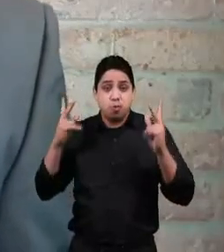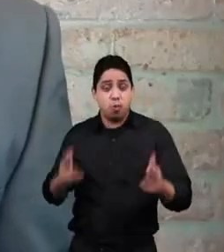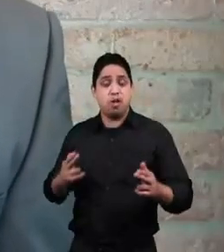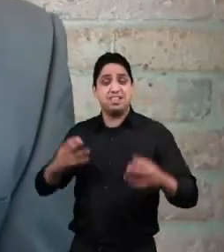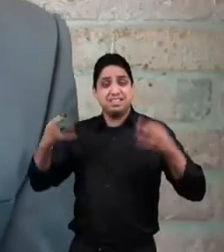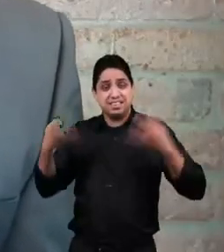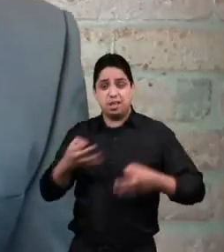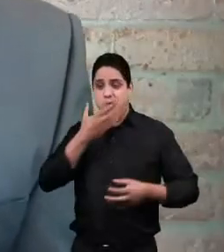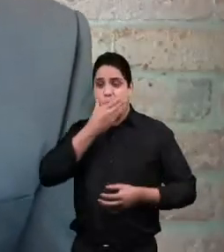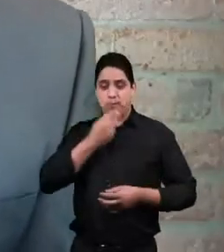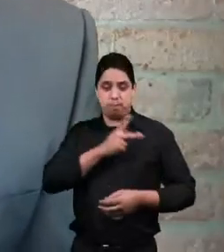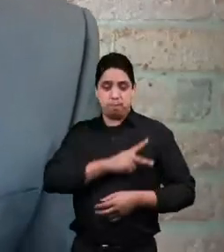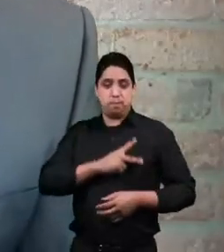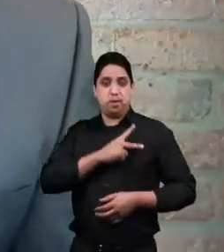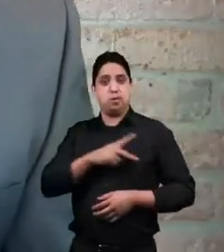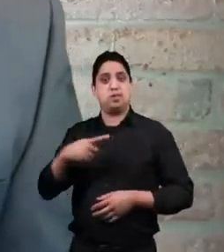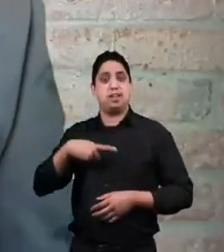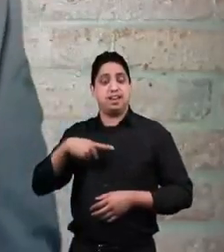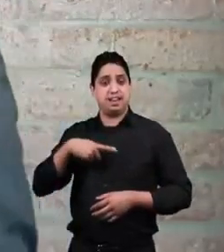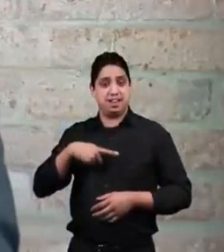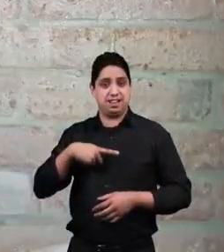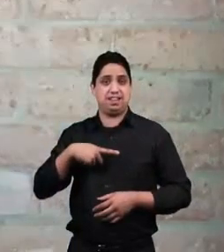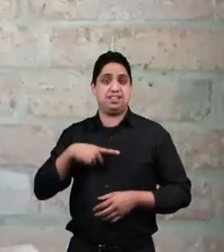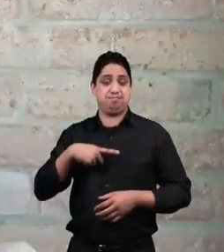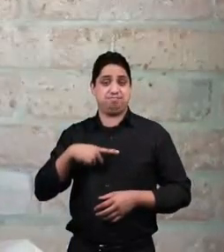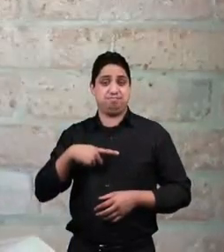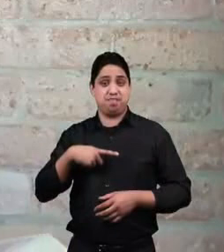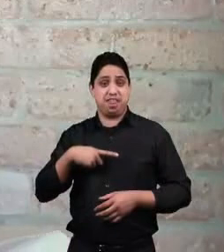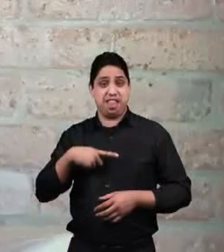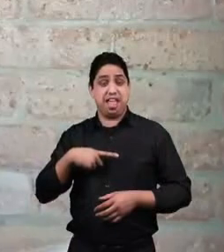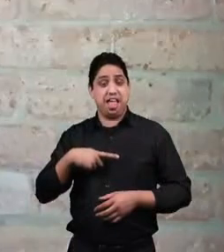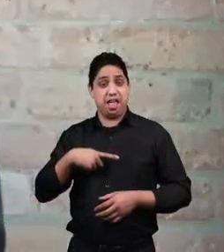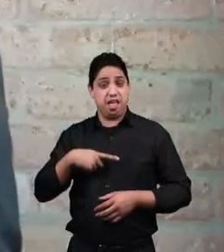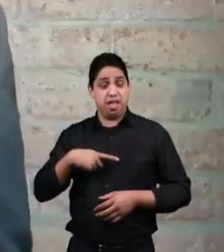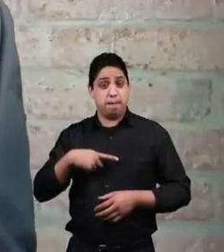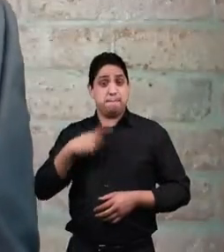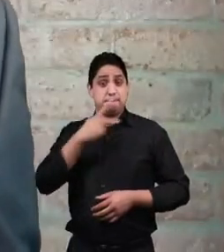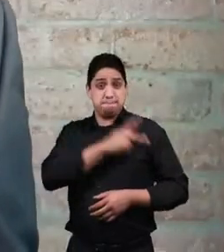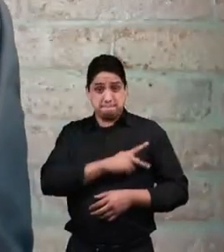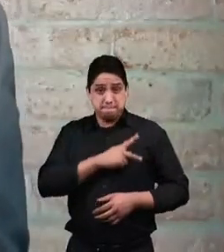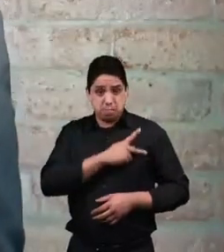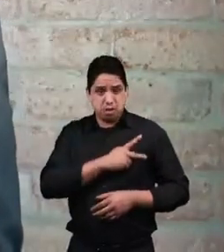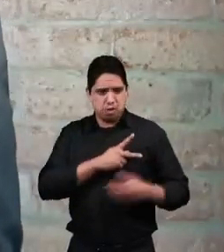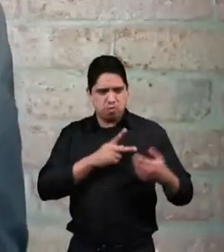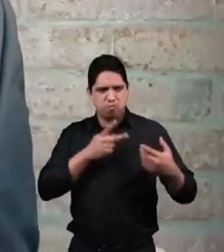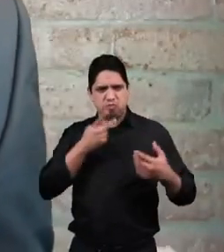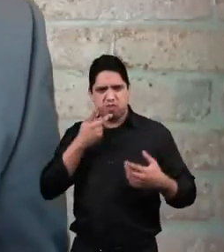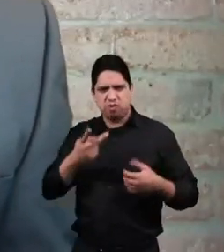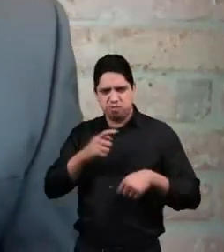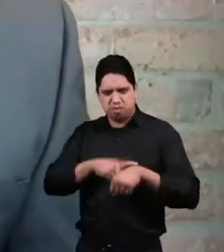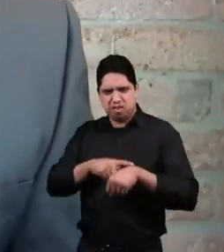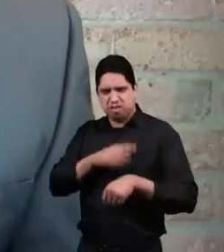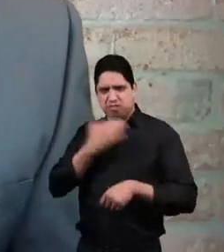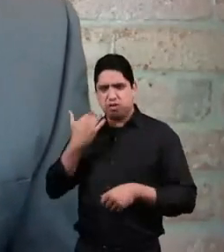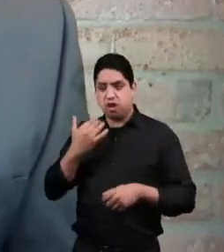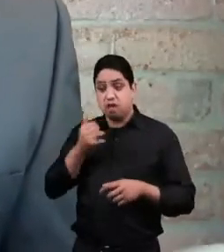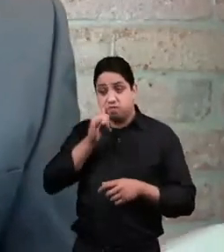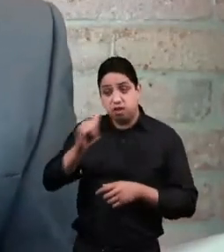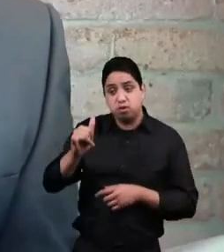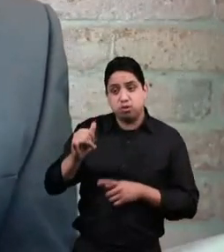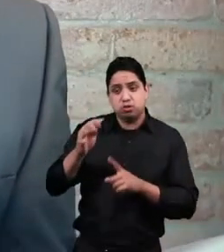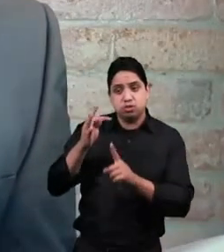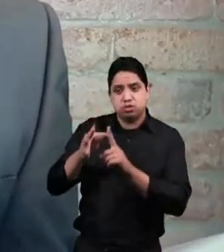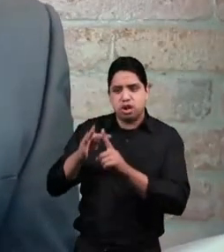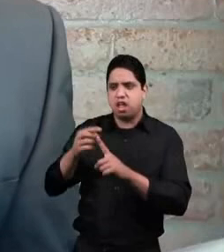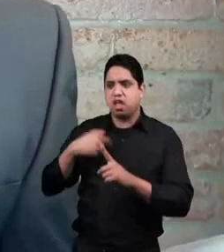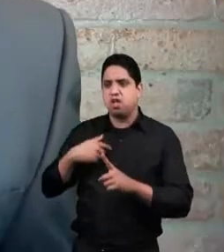Paul is our certainty. He ended his career and he said